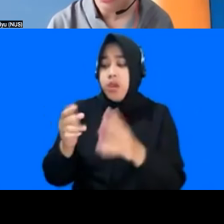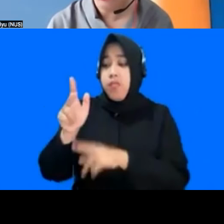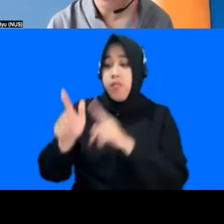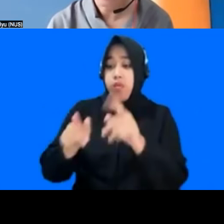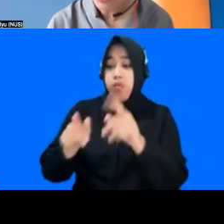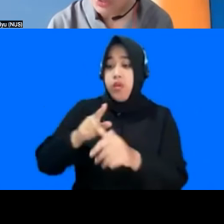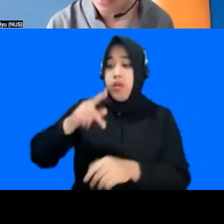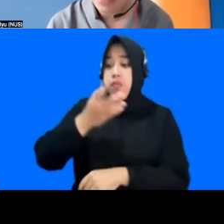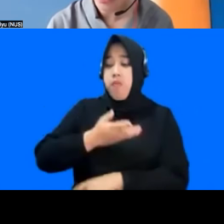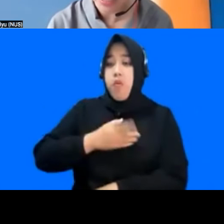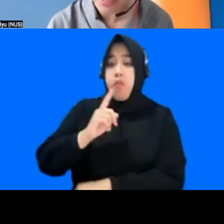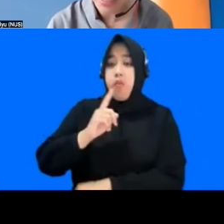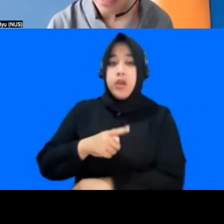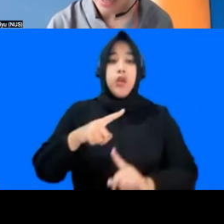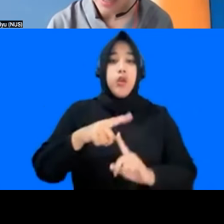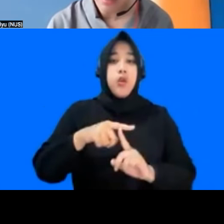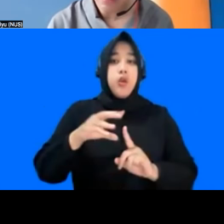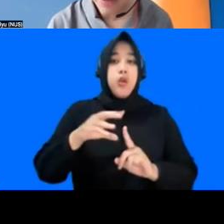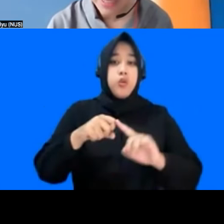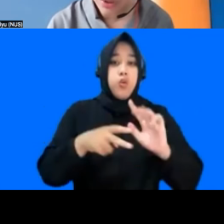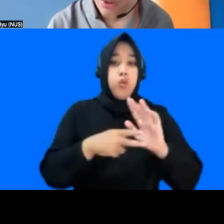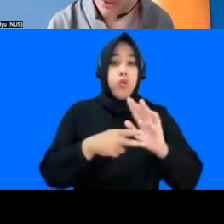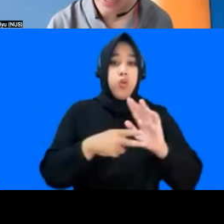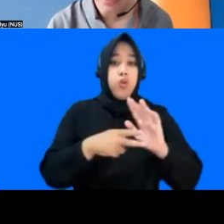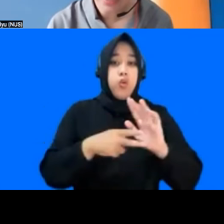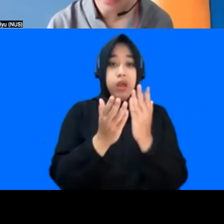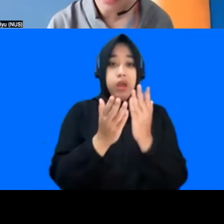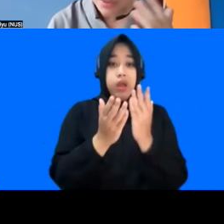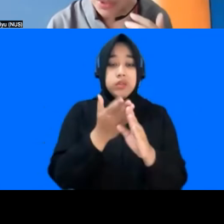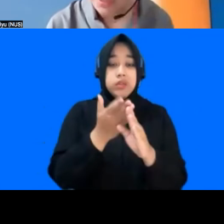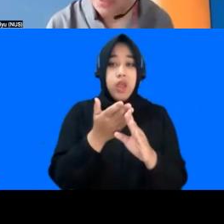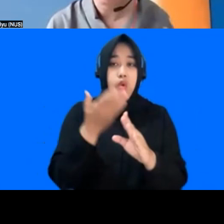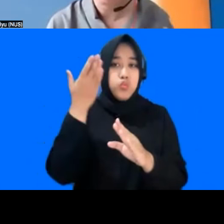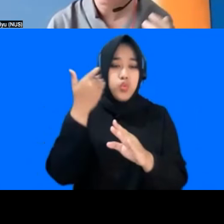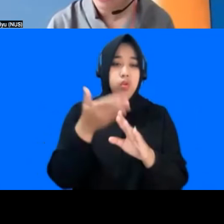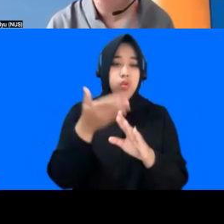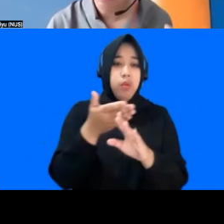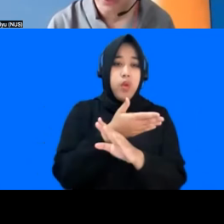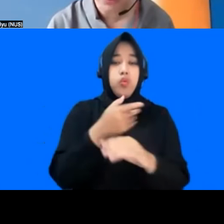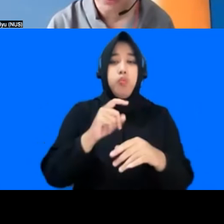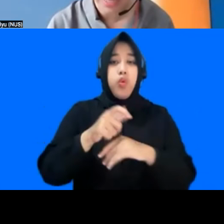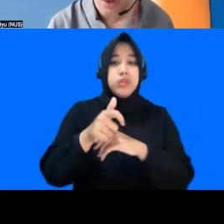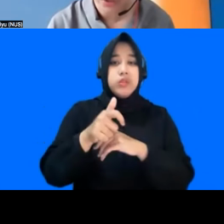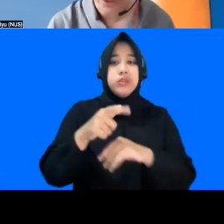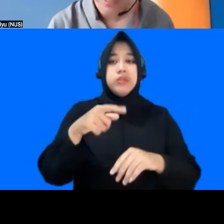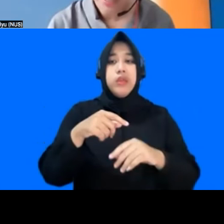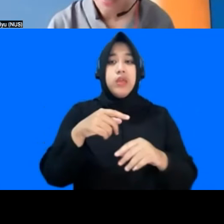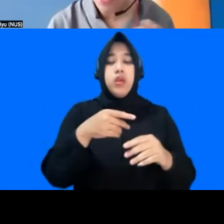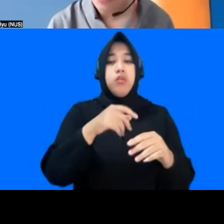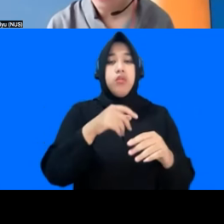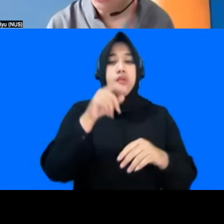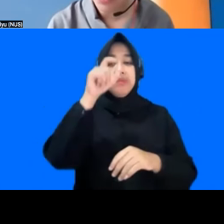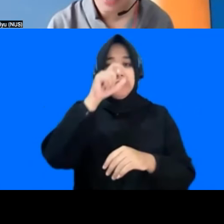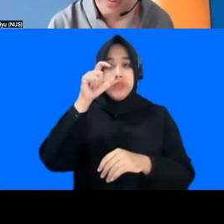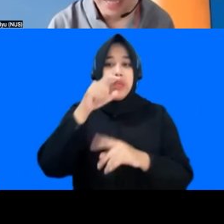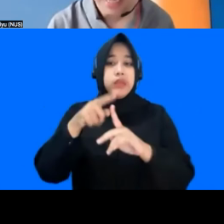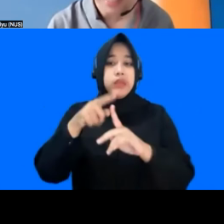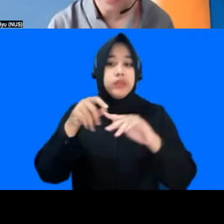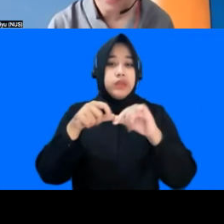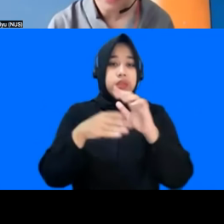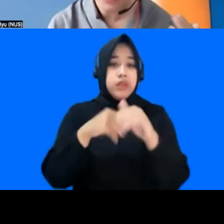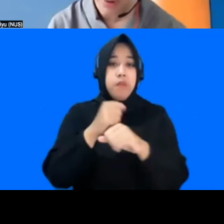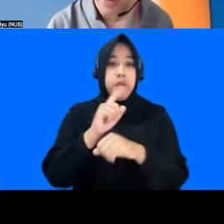to do contact tracing? The physical token still uses the same Bluetooth technology, but the token